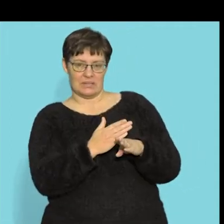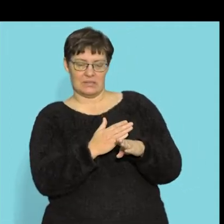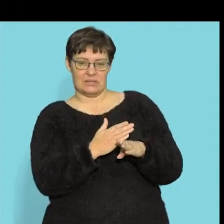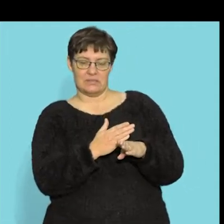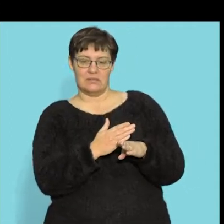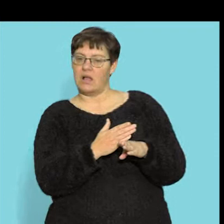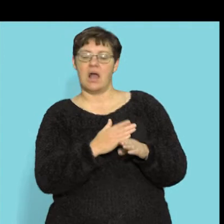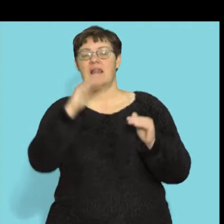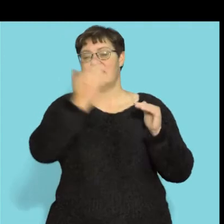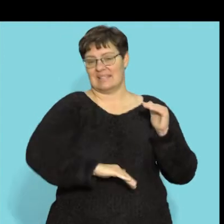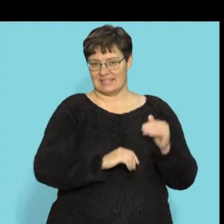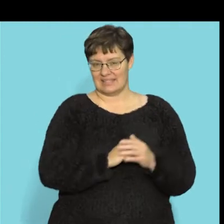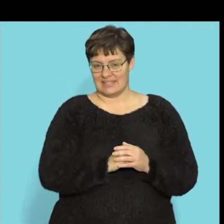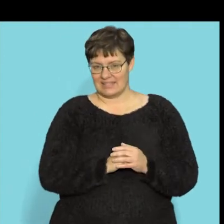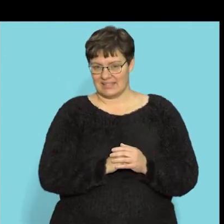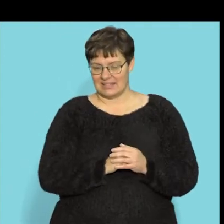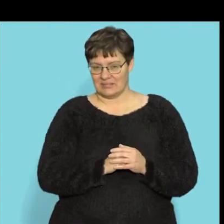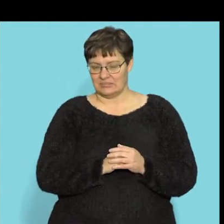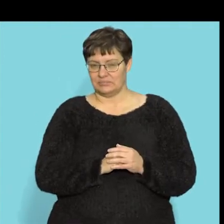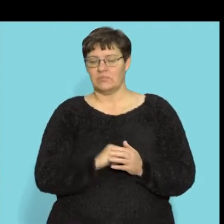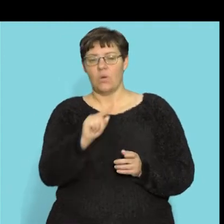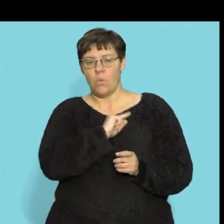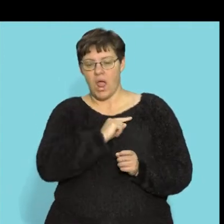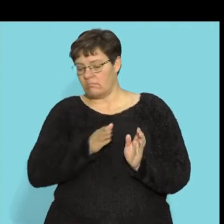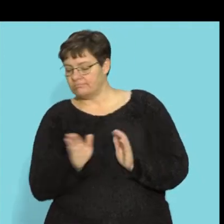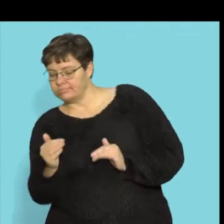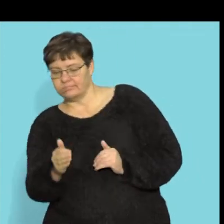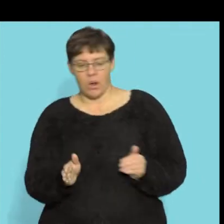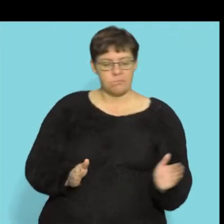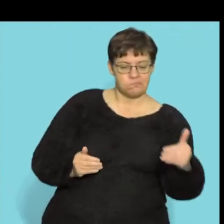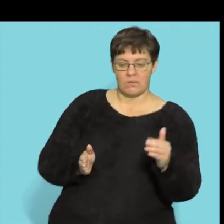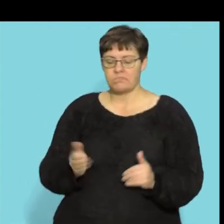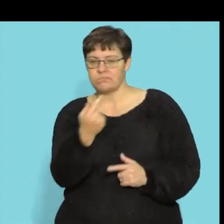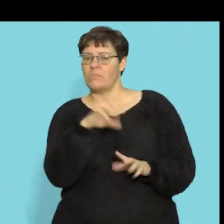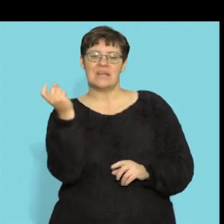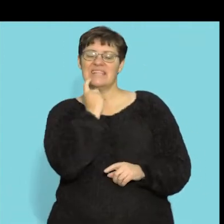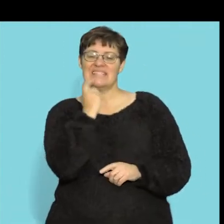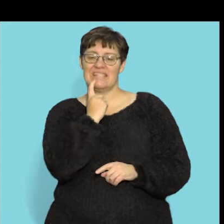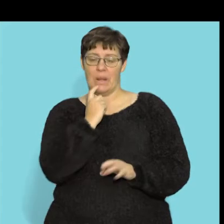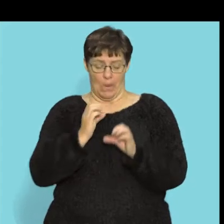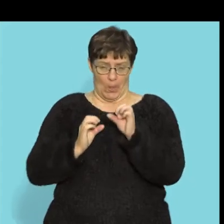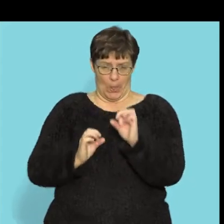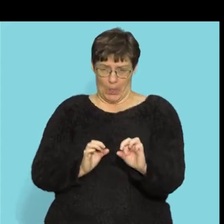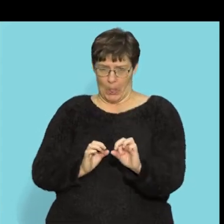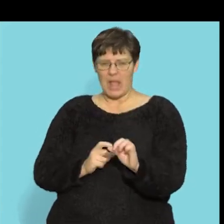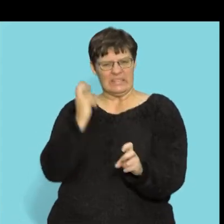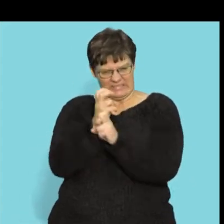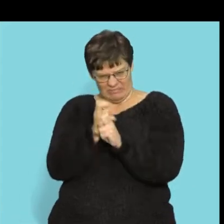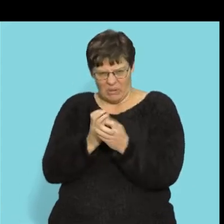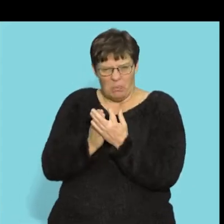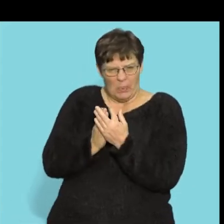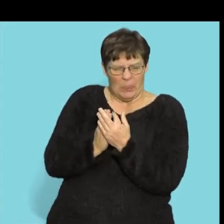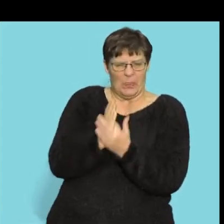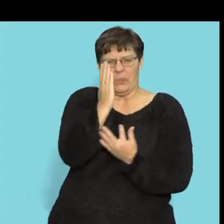there's, there are more alternative ways to pass through. So if I can go to that micro view, right, think of it this